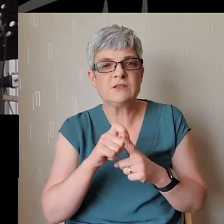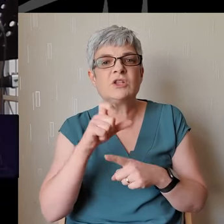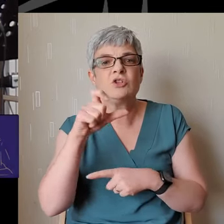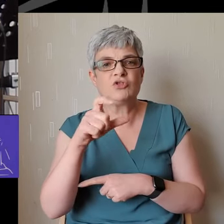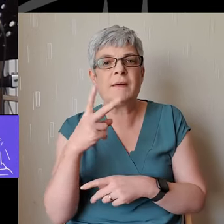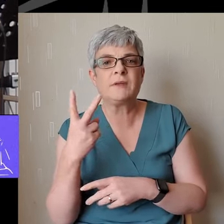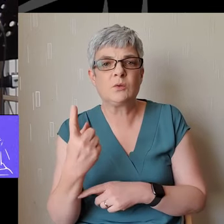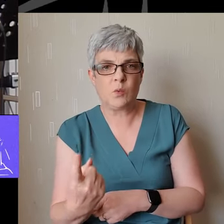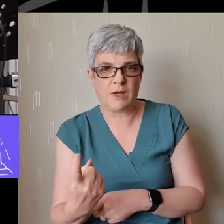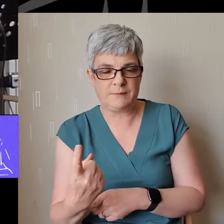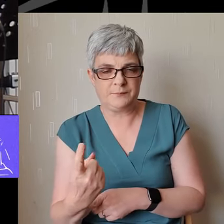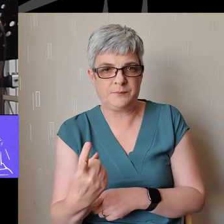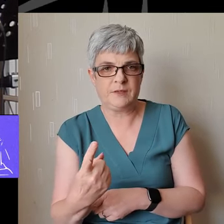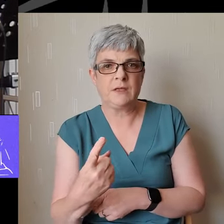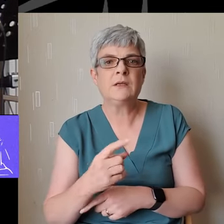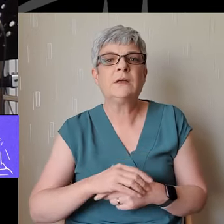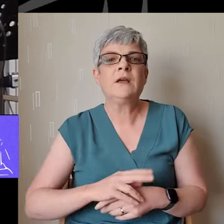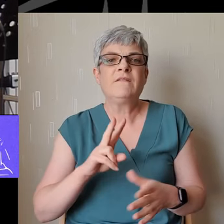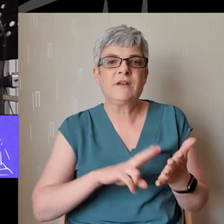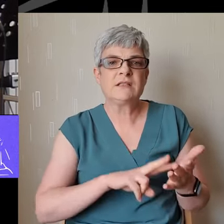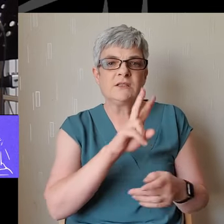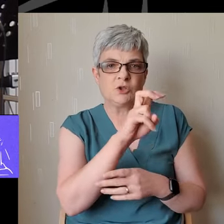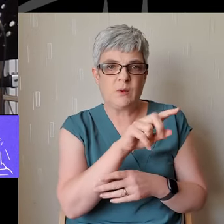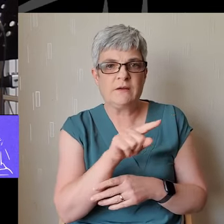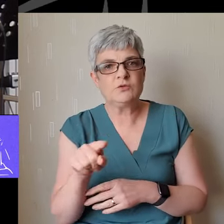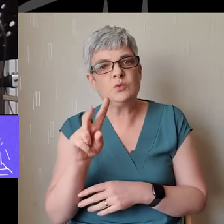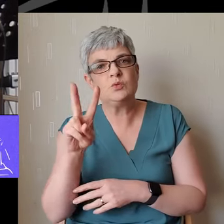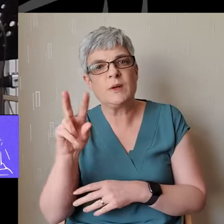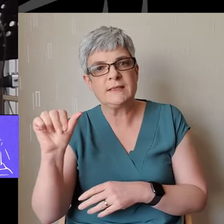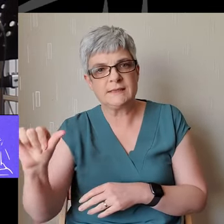Philippians chapter 1, verses 12 to 26.